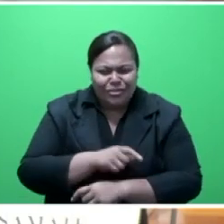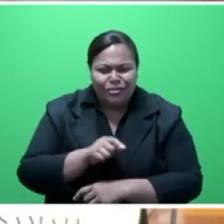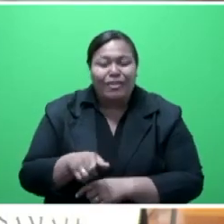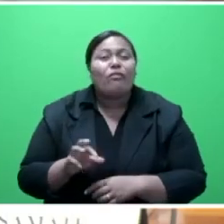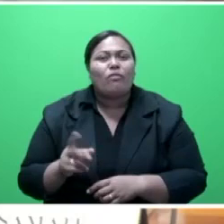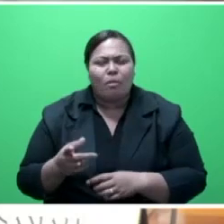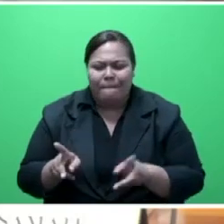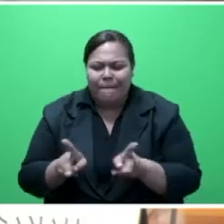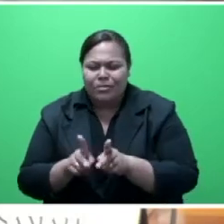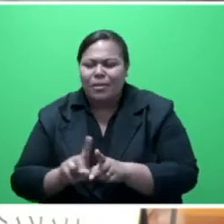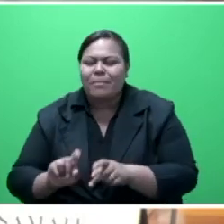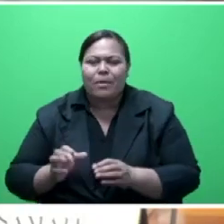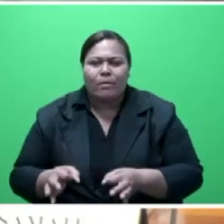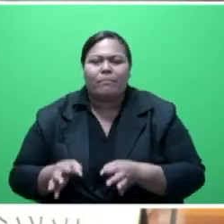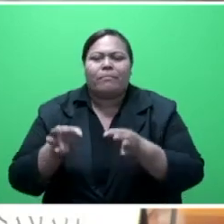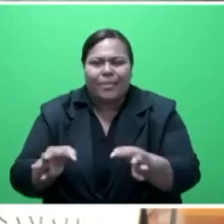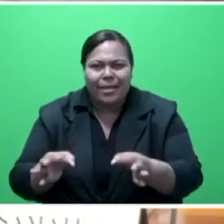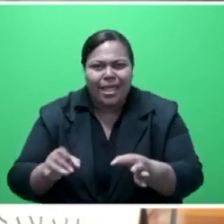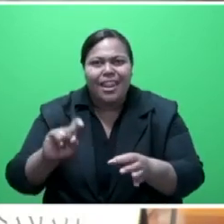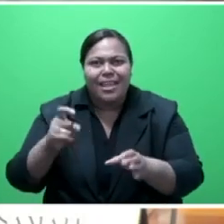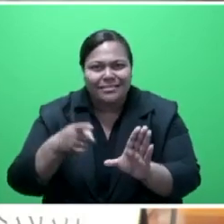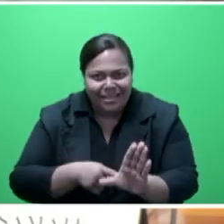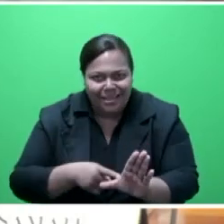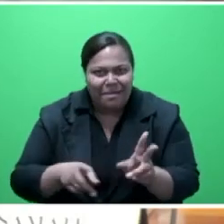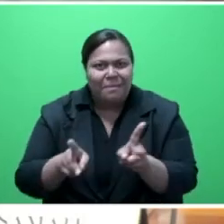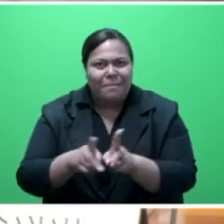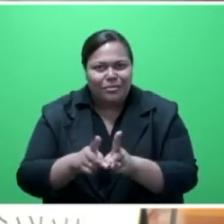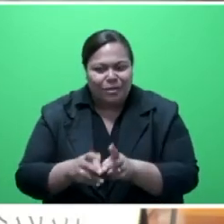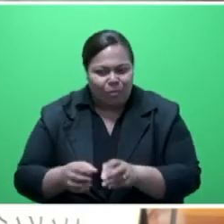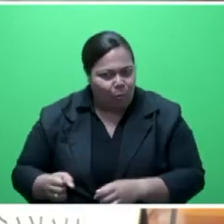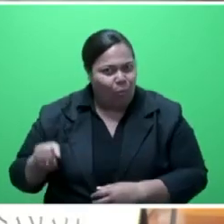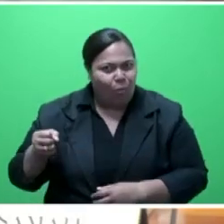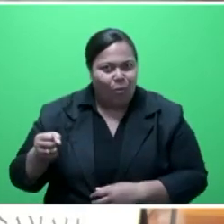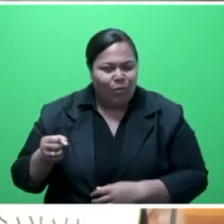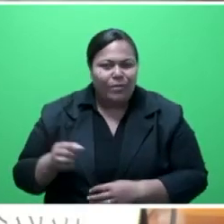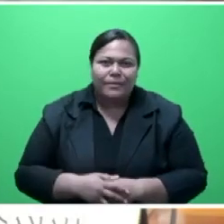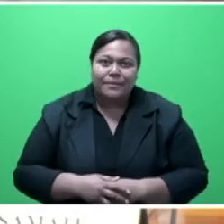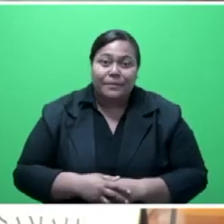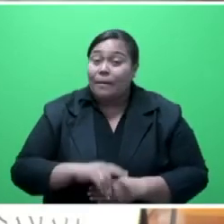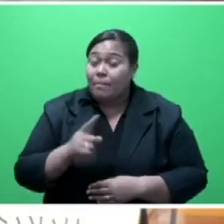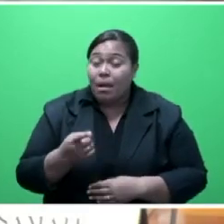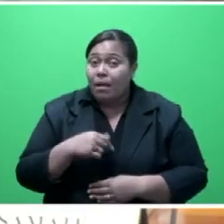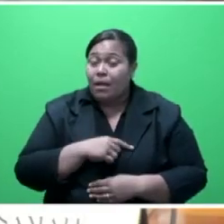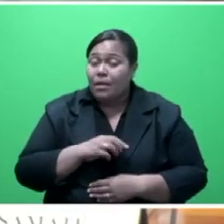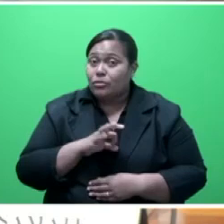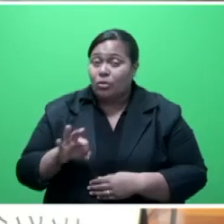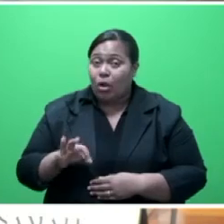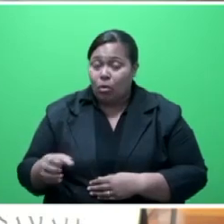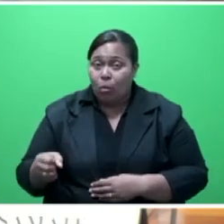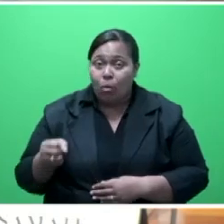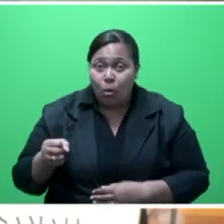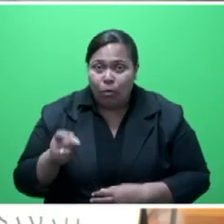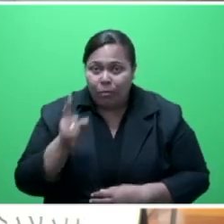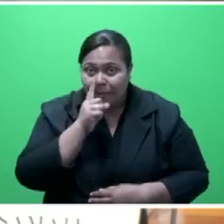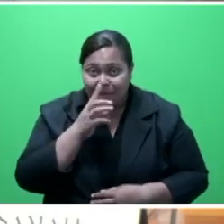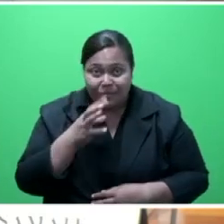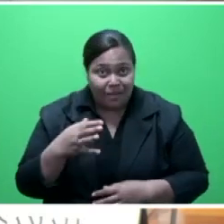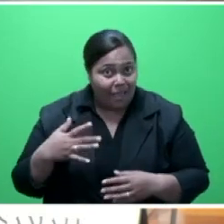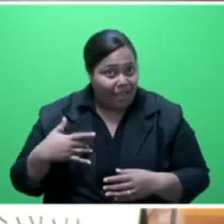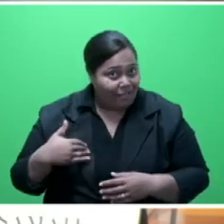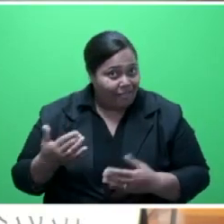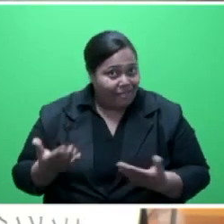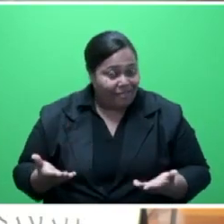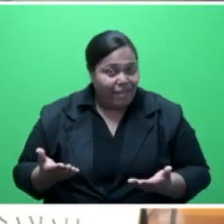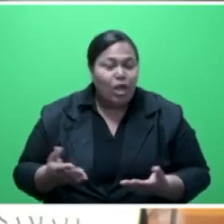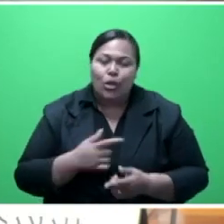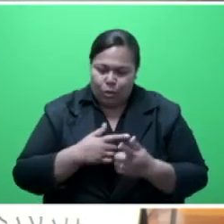year, along with the funding allocation. In the meantime, we're not pressing pause on improving our people's health. We're funding the